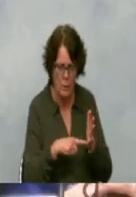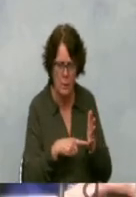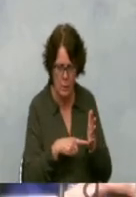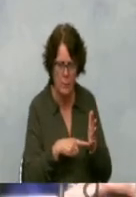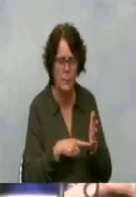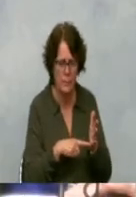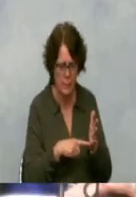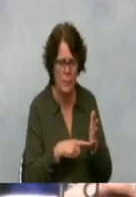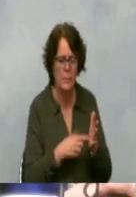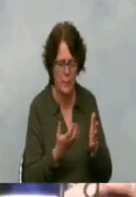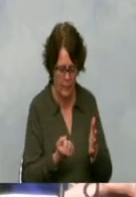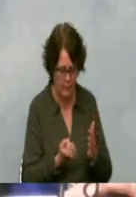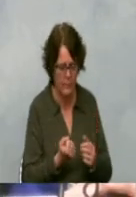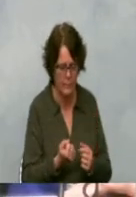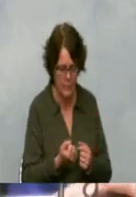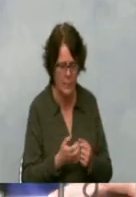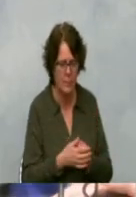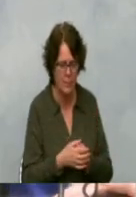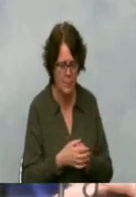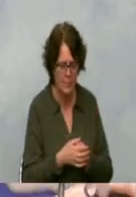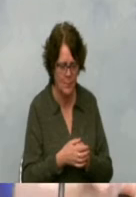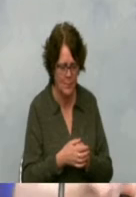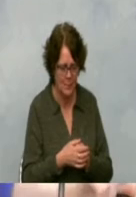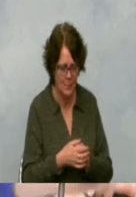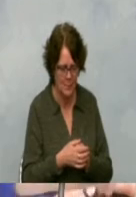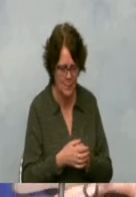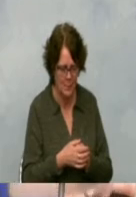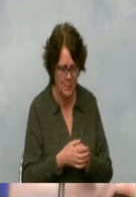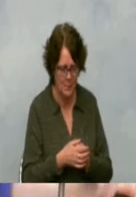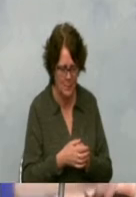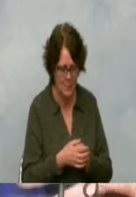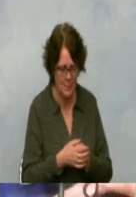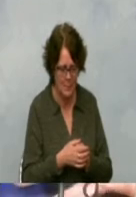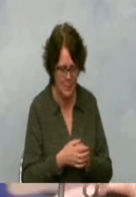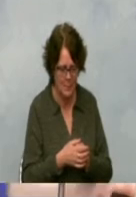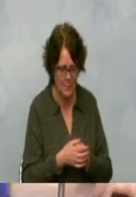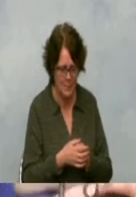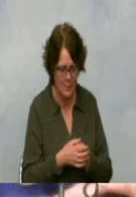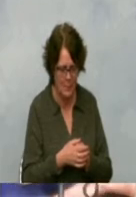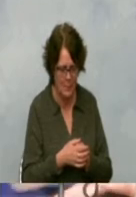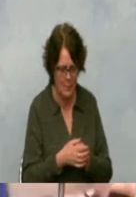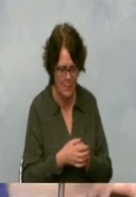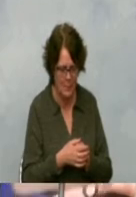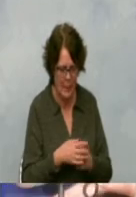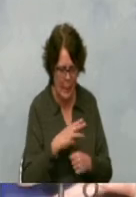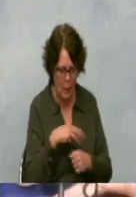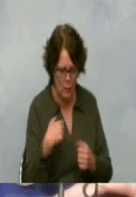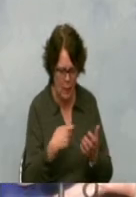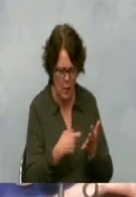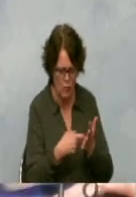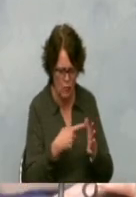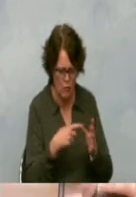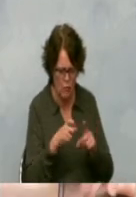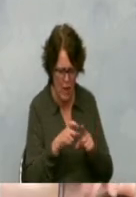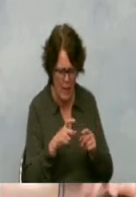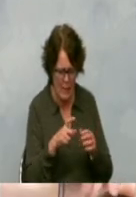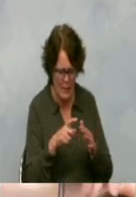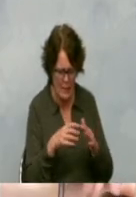Yep, we have Councillor Nugent. I'll just check for Councillor Razak.